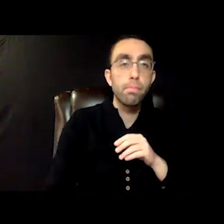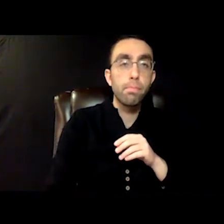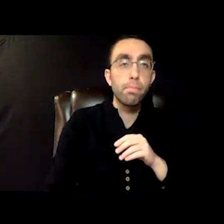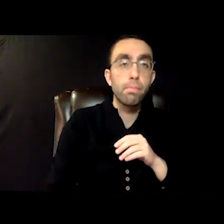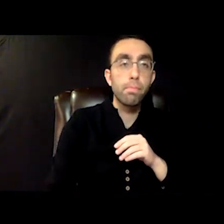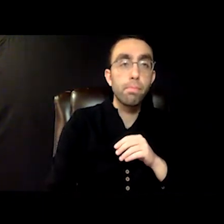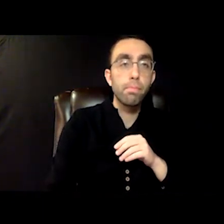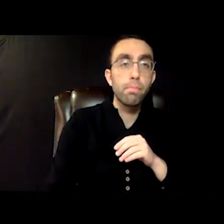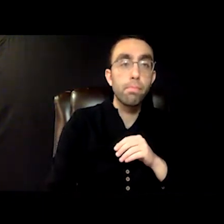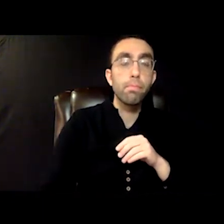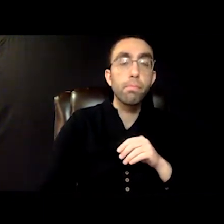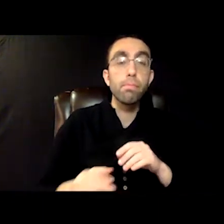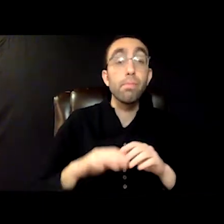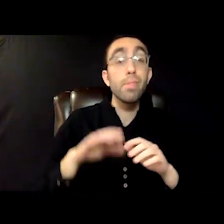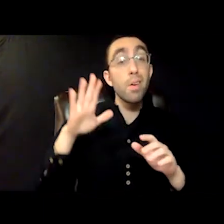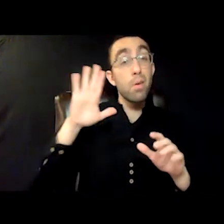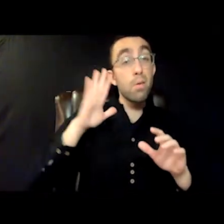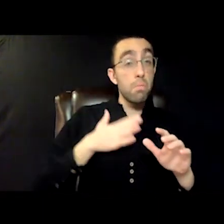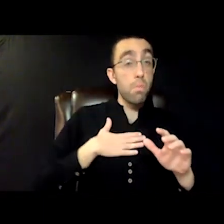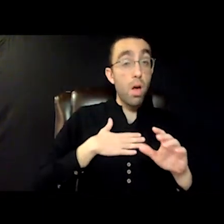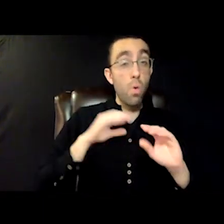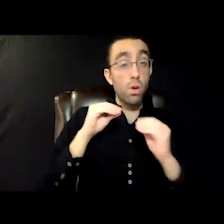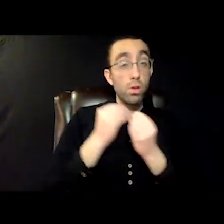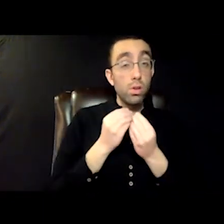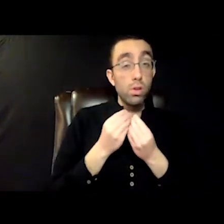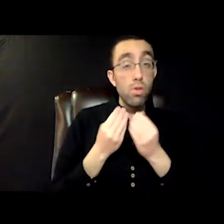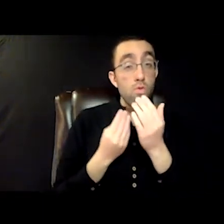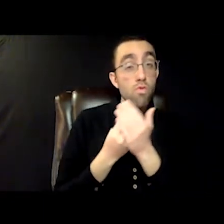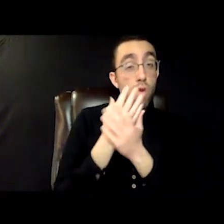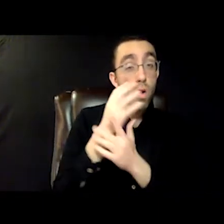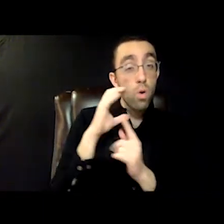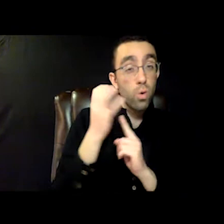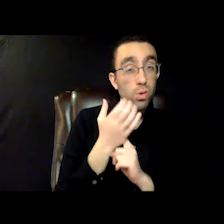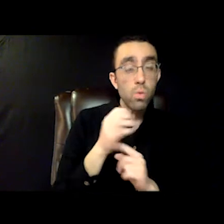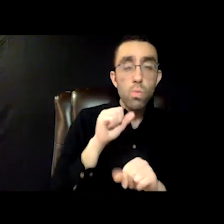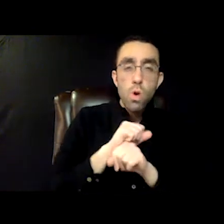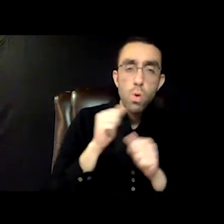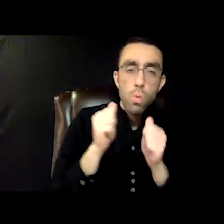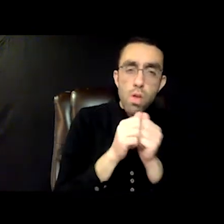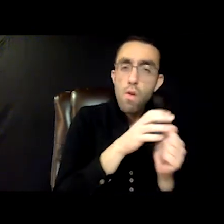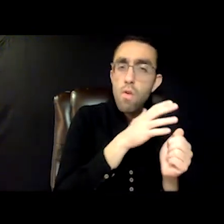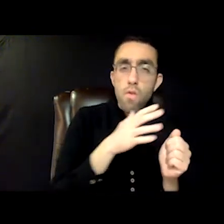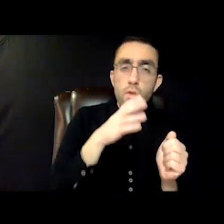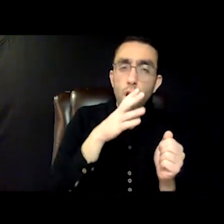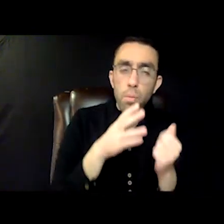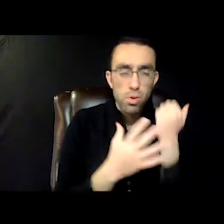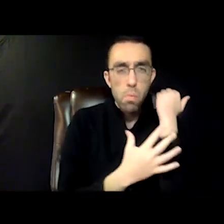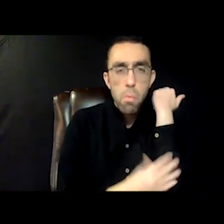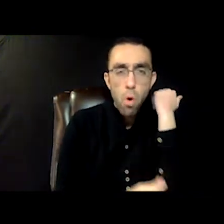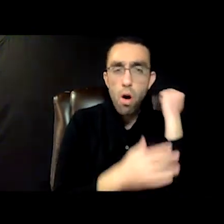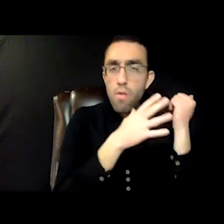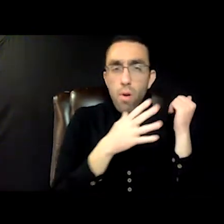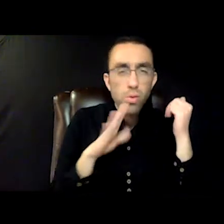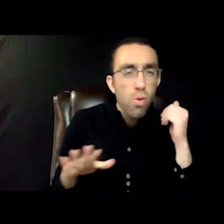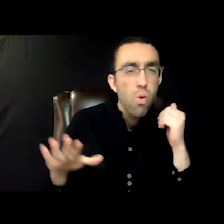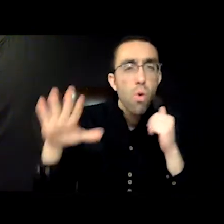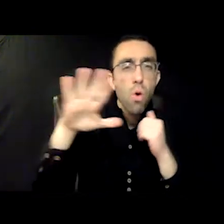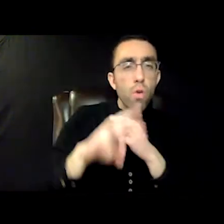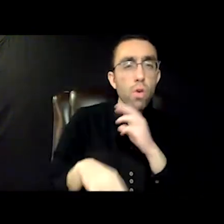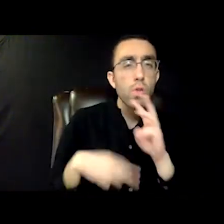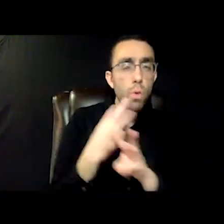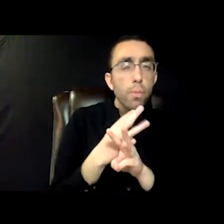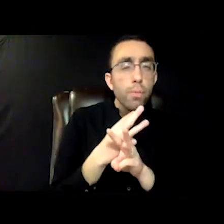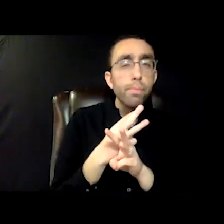A Growing Culture works with peasants, smallholder, and indigenous farming communities around the world. We work